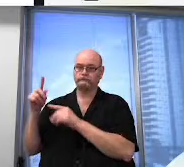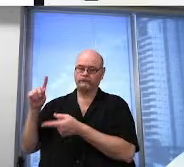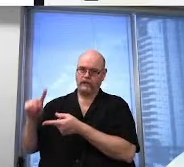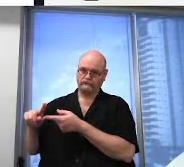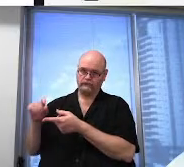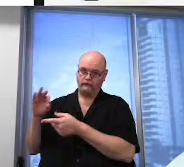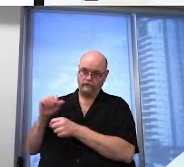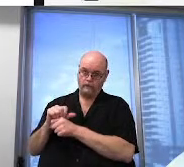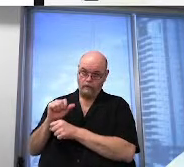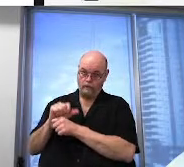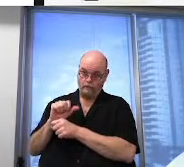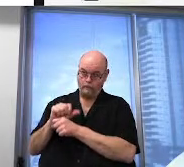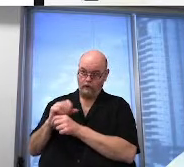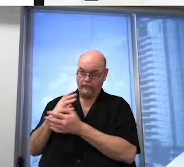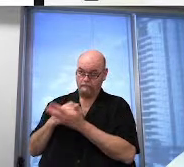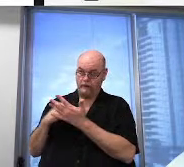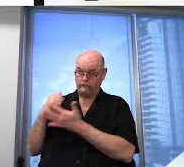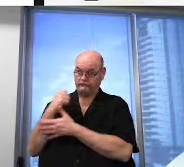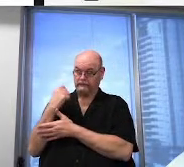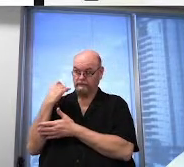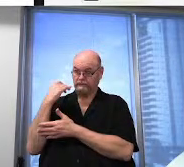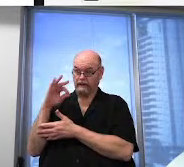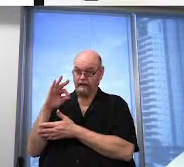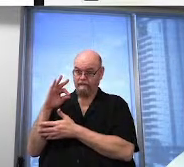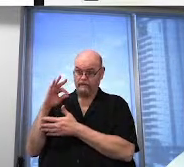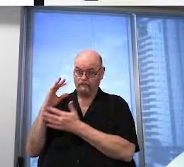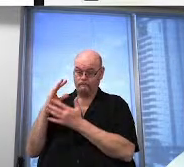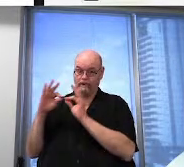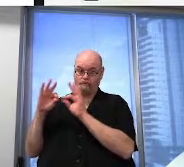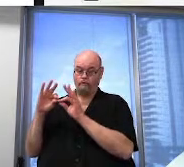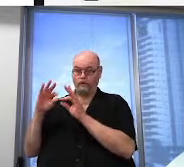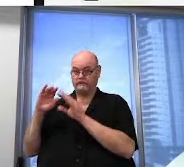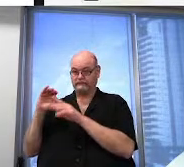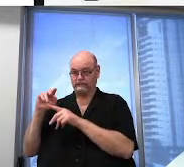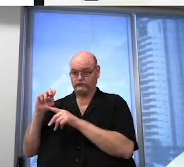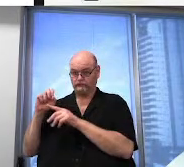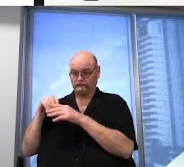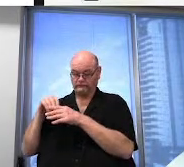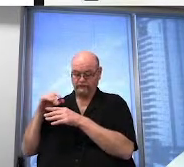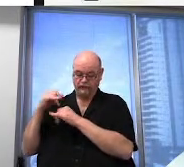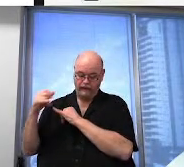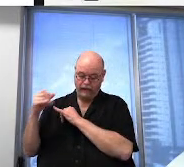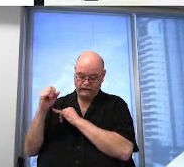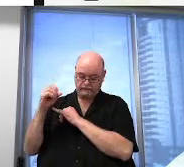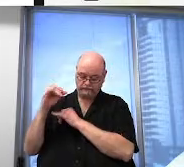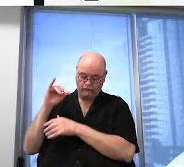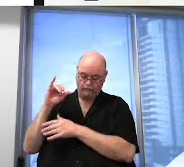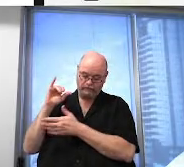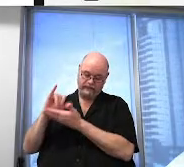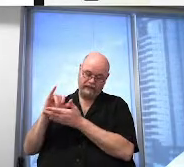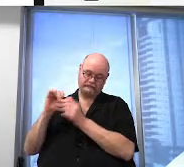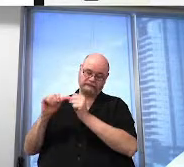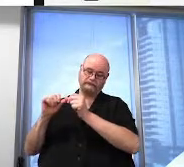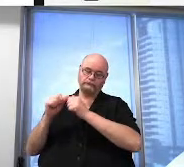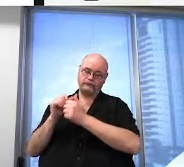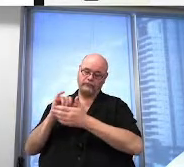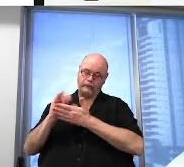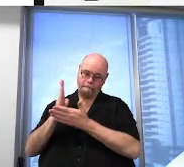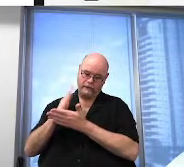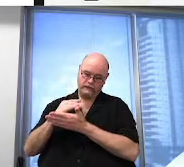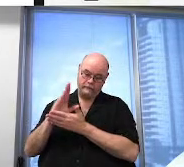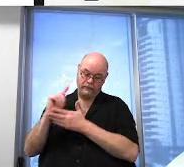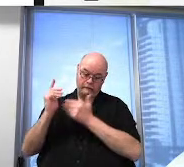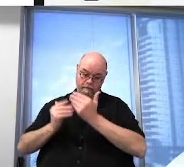reduction on some of the work while maintaining prioritization of critical conditions that exist out there in mind as we'll continue developing that budget.